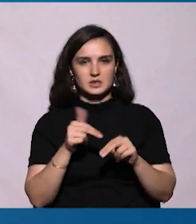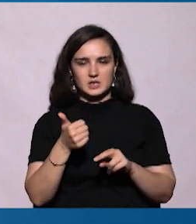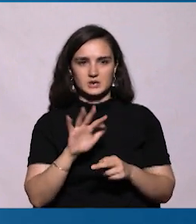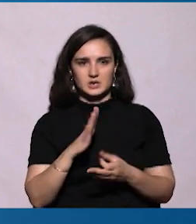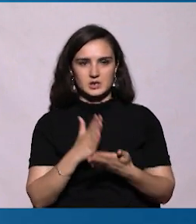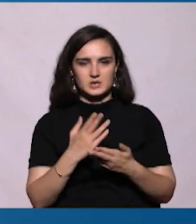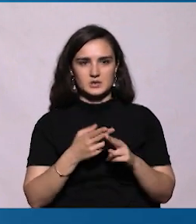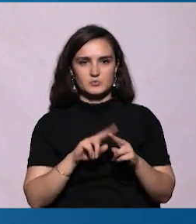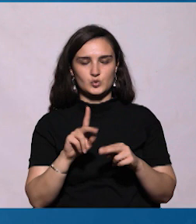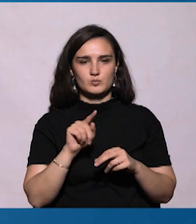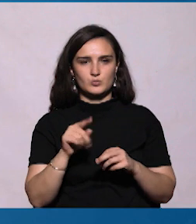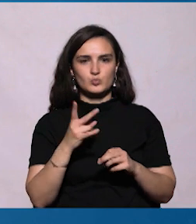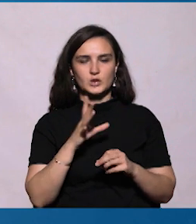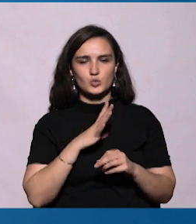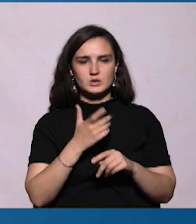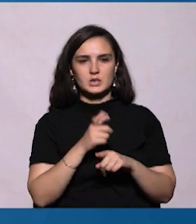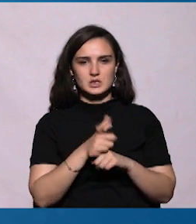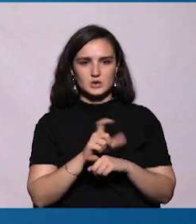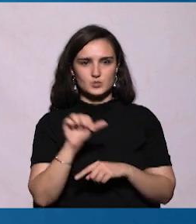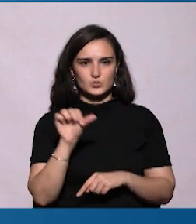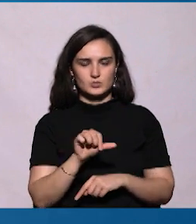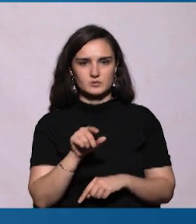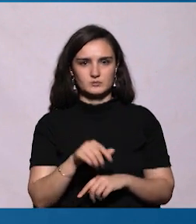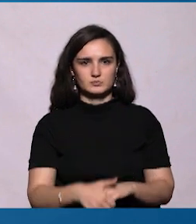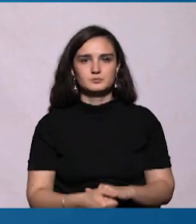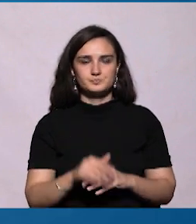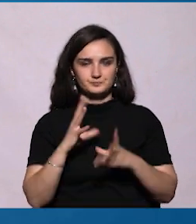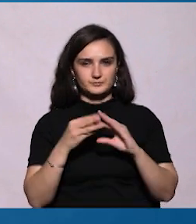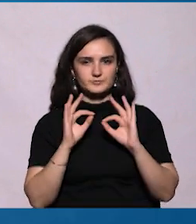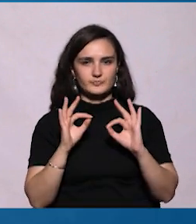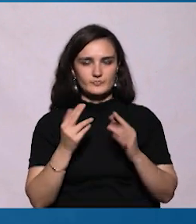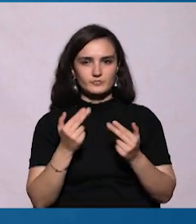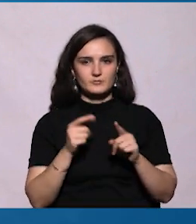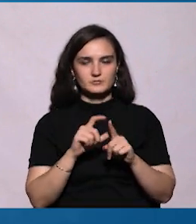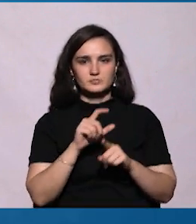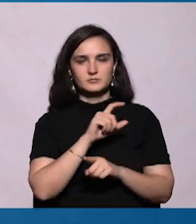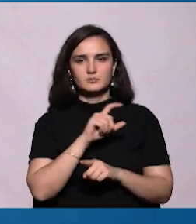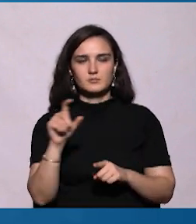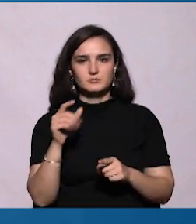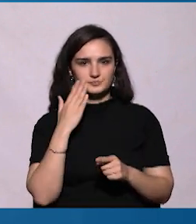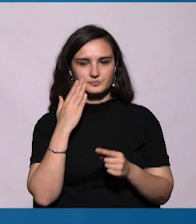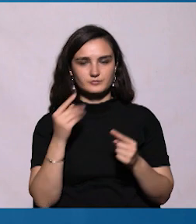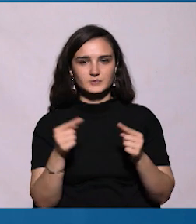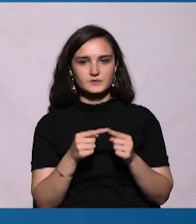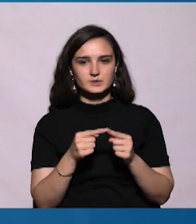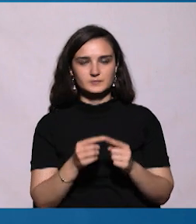so sudden losses must be very bad. And you are absolutely right. This sentence is true.